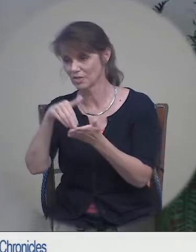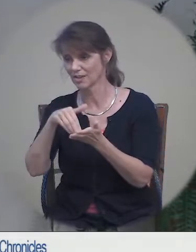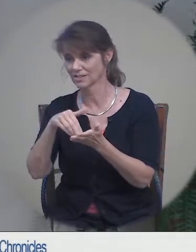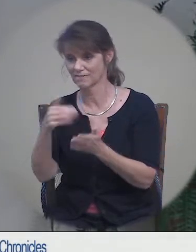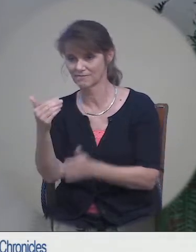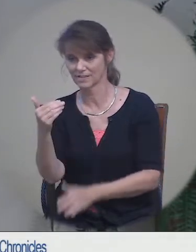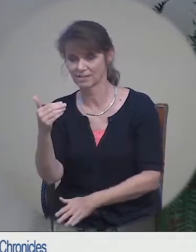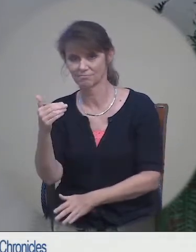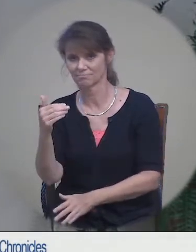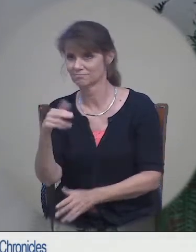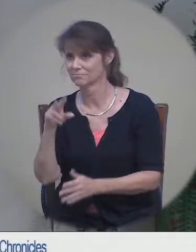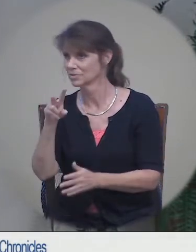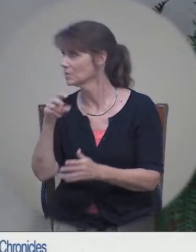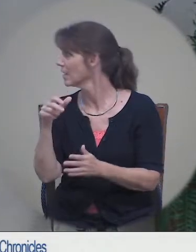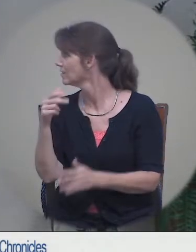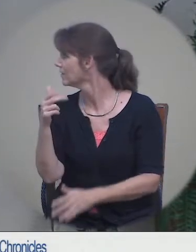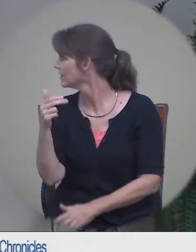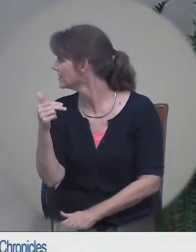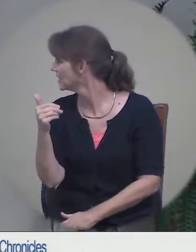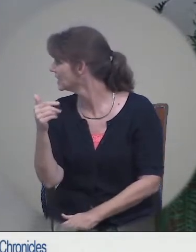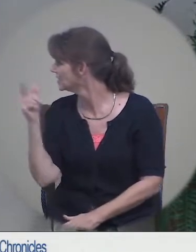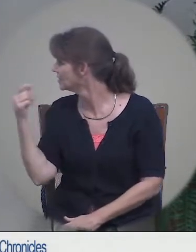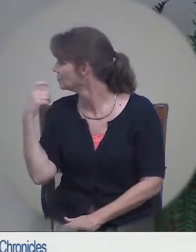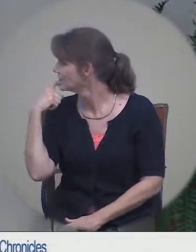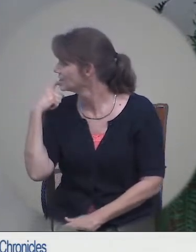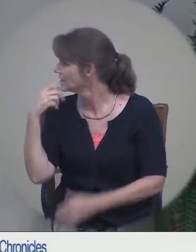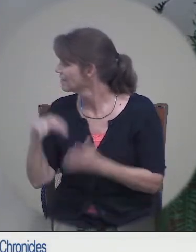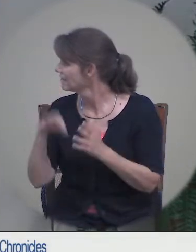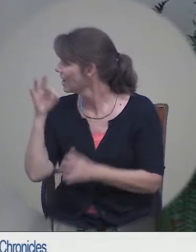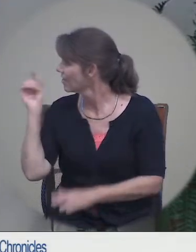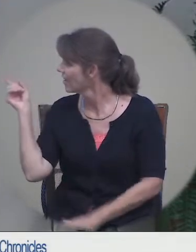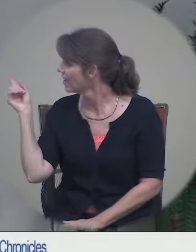on this little seal that King Hezekiah would use to